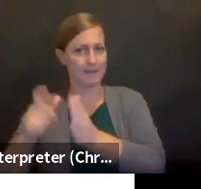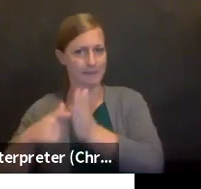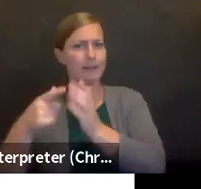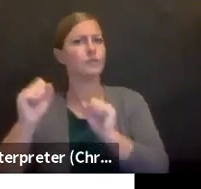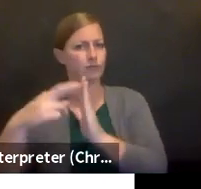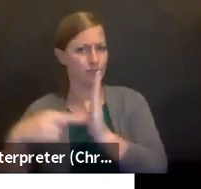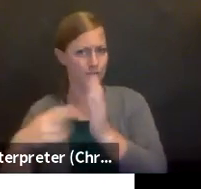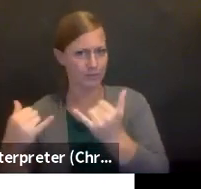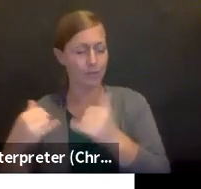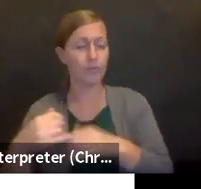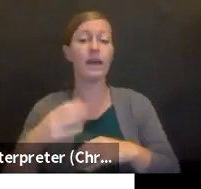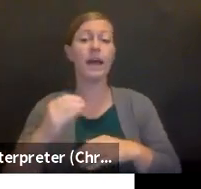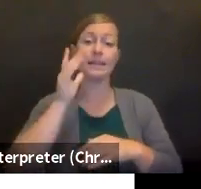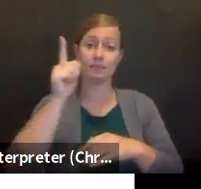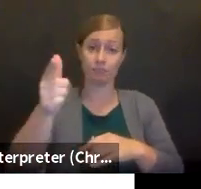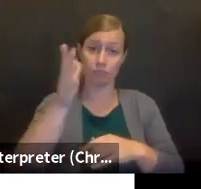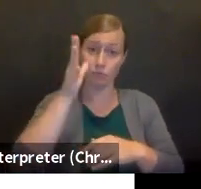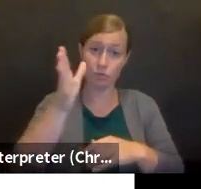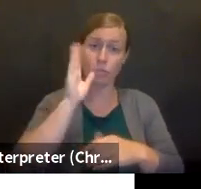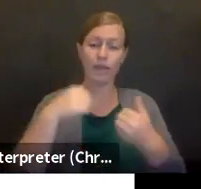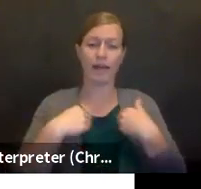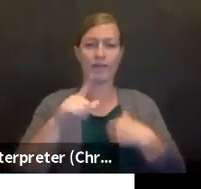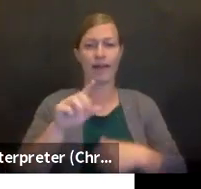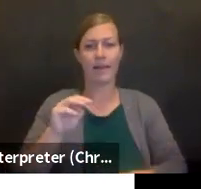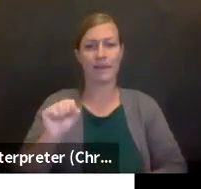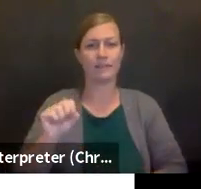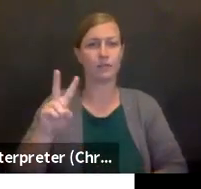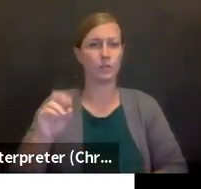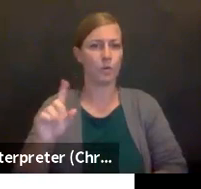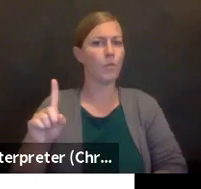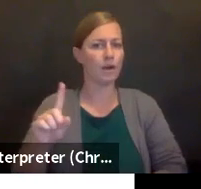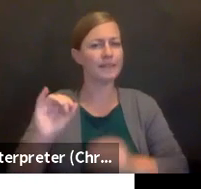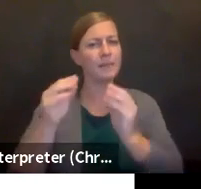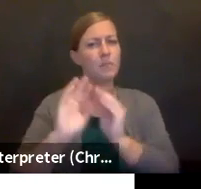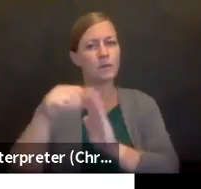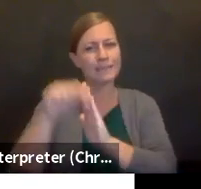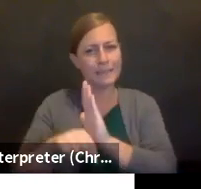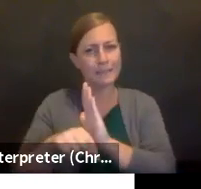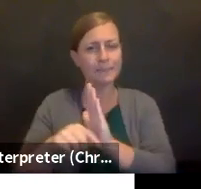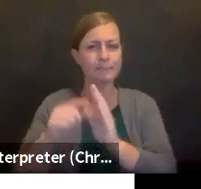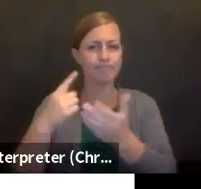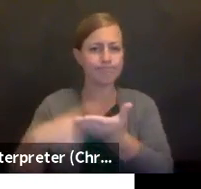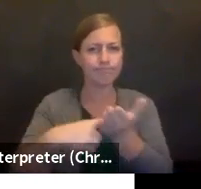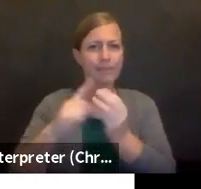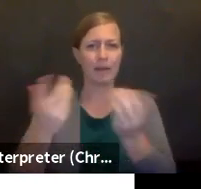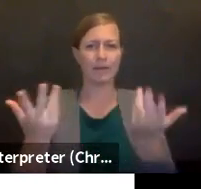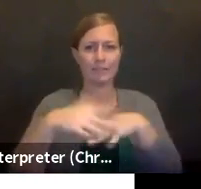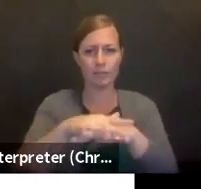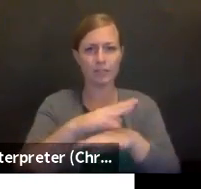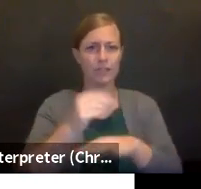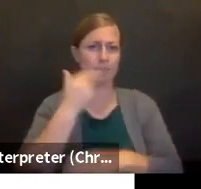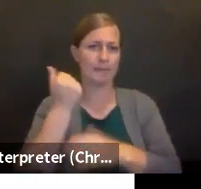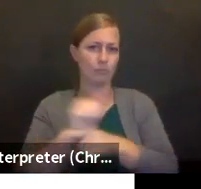in the coming future, we will have LMS 201. 201 is a deeper dive into integration and best practices and helping